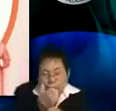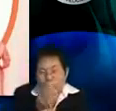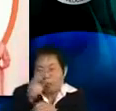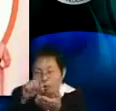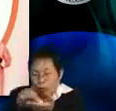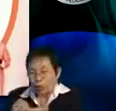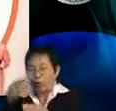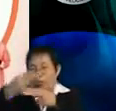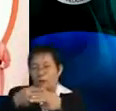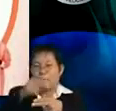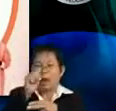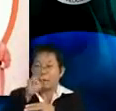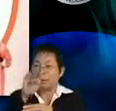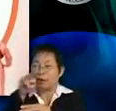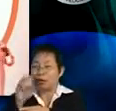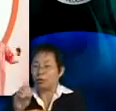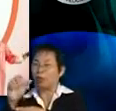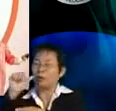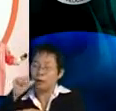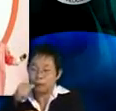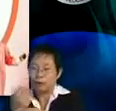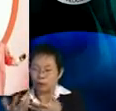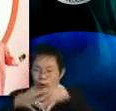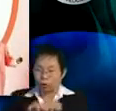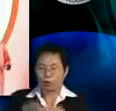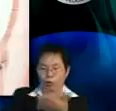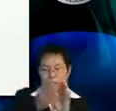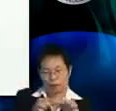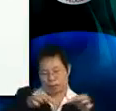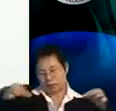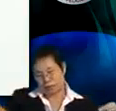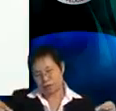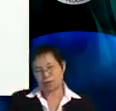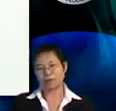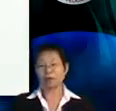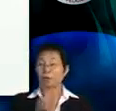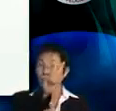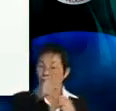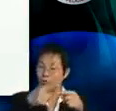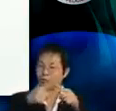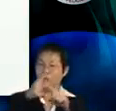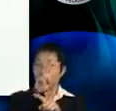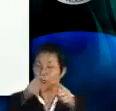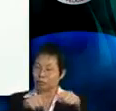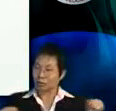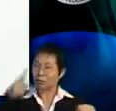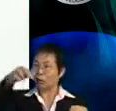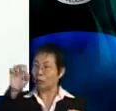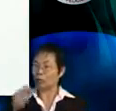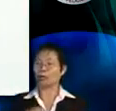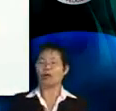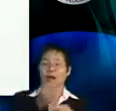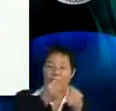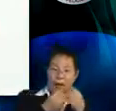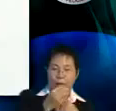amino acids joined to form a long linear chain. There are 2 types of proteins, animal